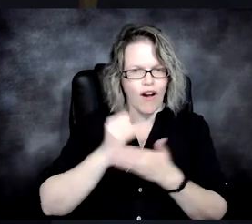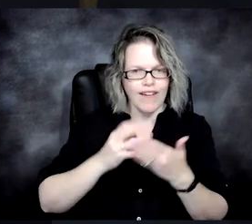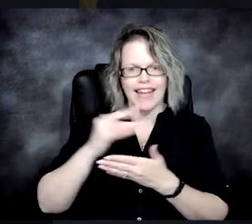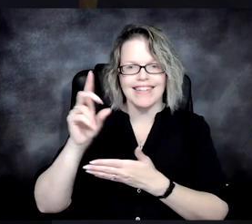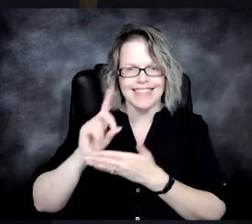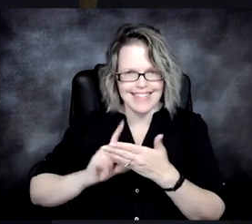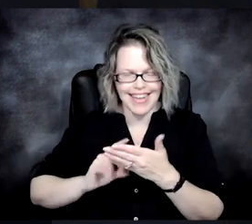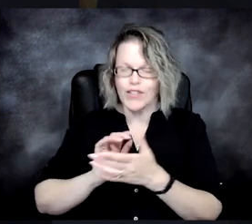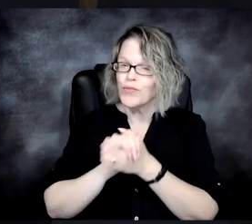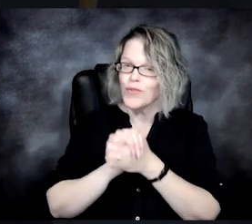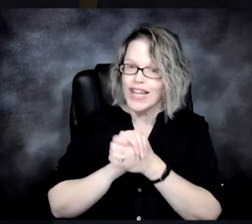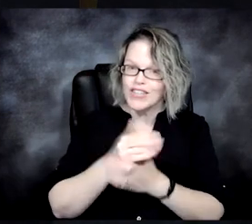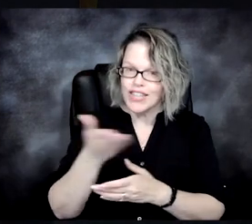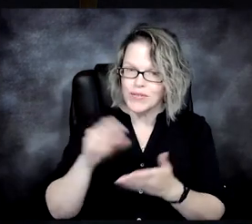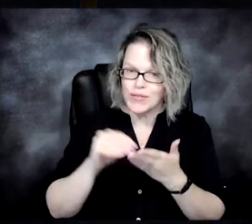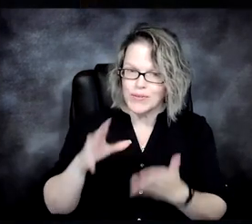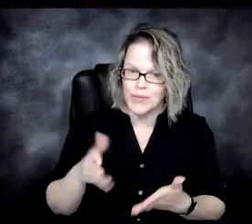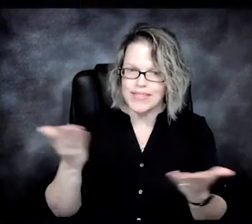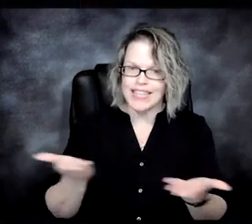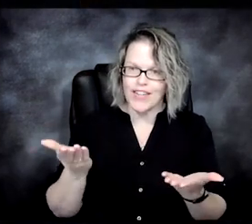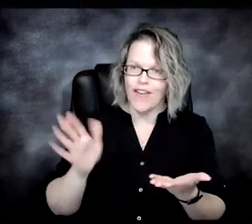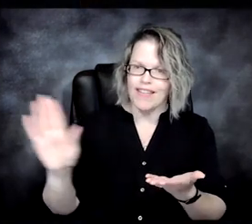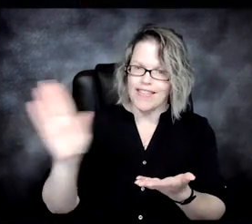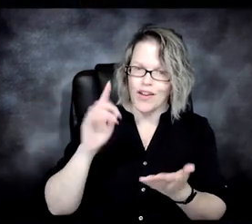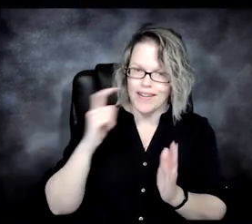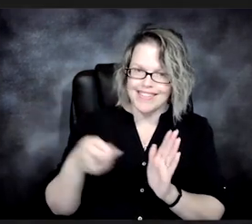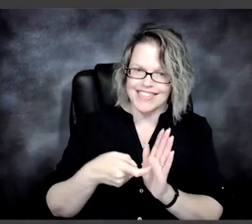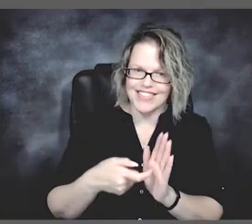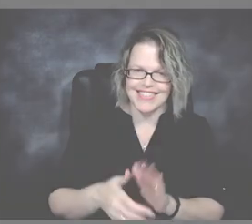students. Here are their recognitions.